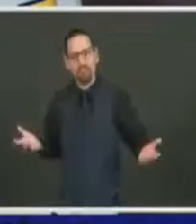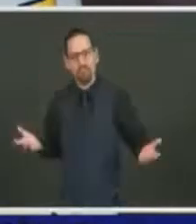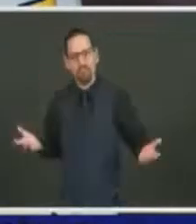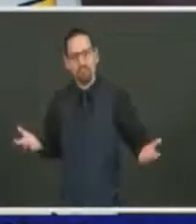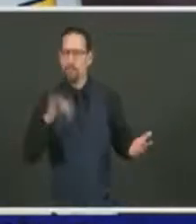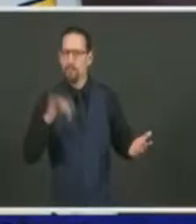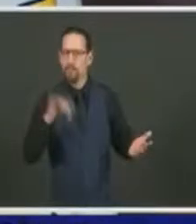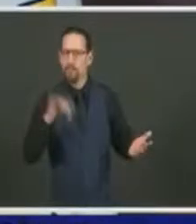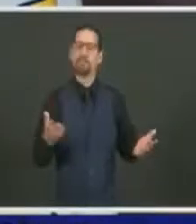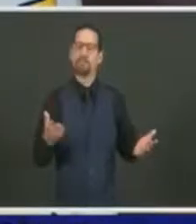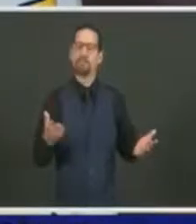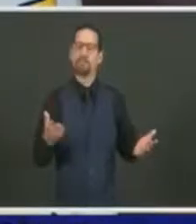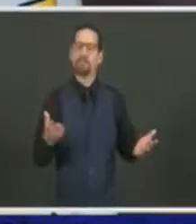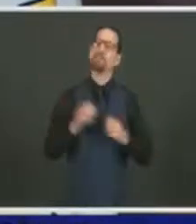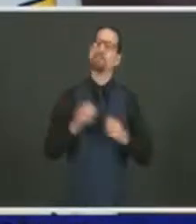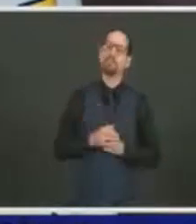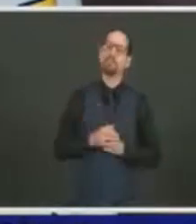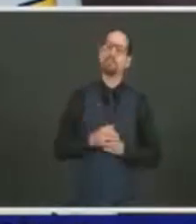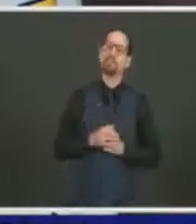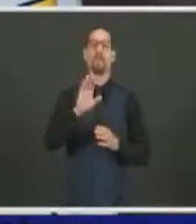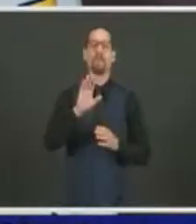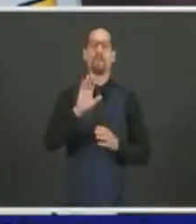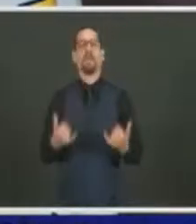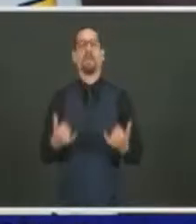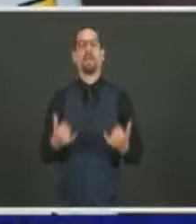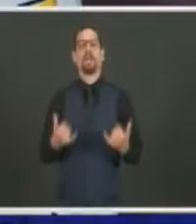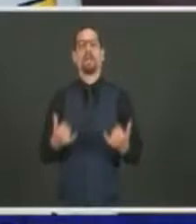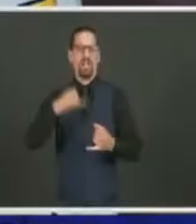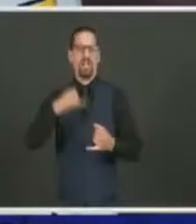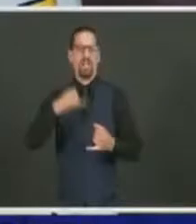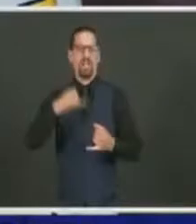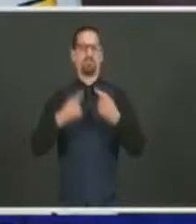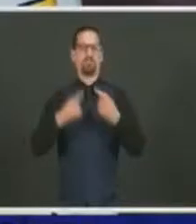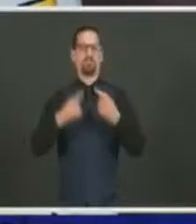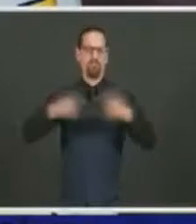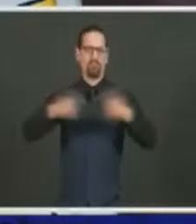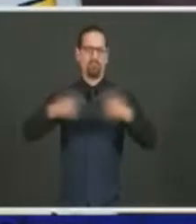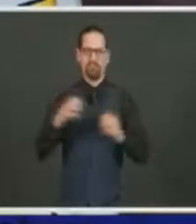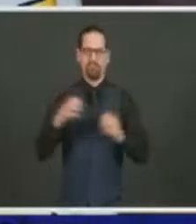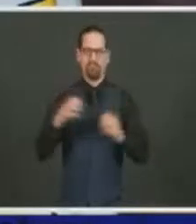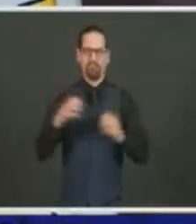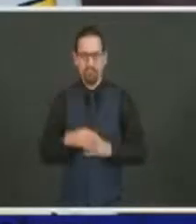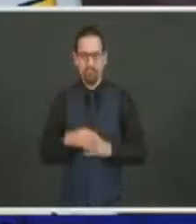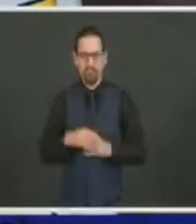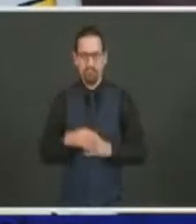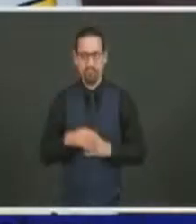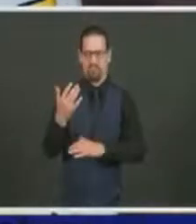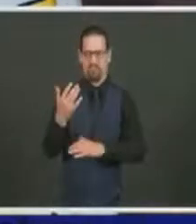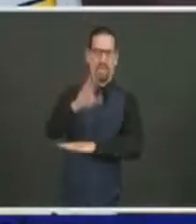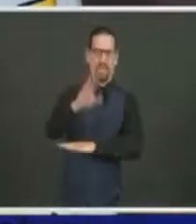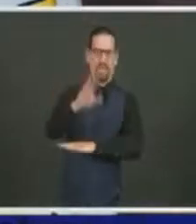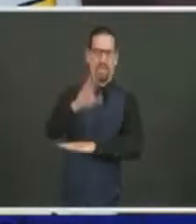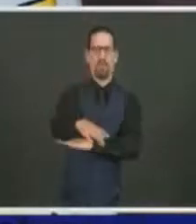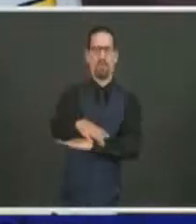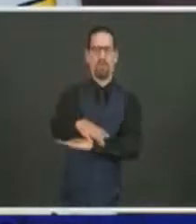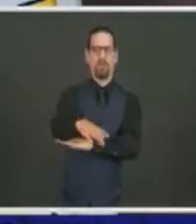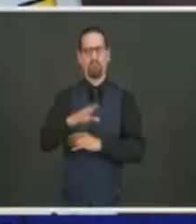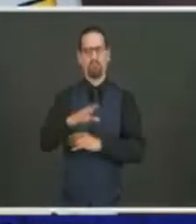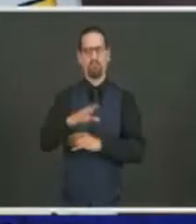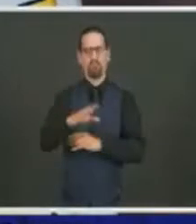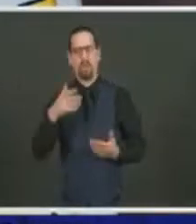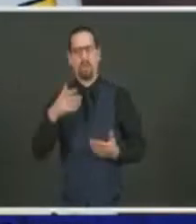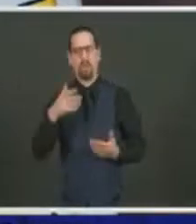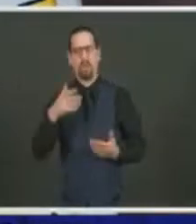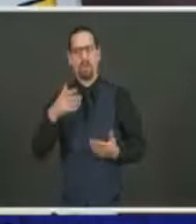Okay, I want to take one last announcement. Later today and throughout this week, I'm going to be signing a number of